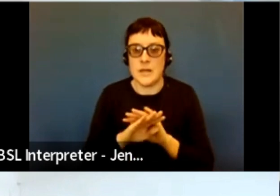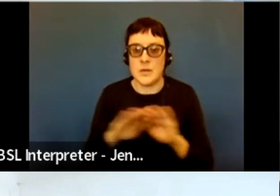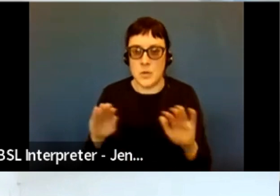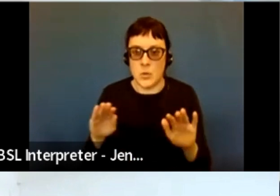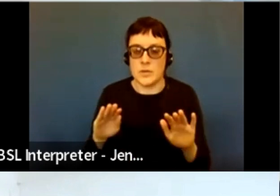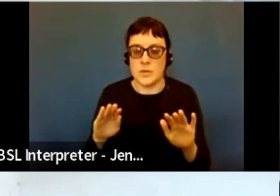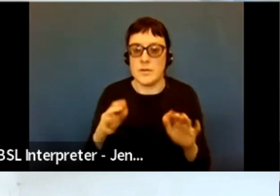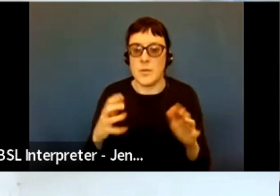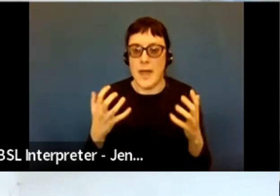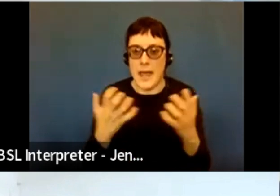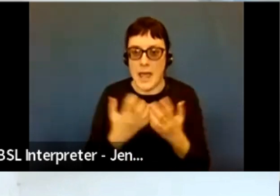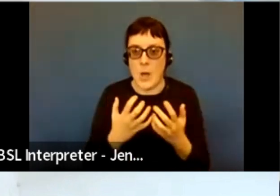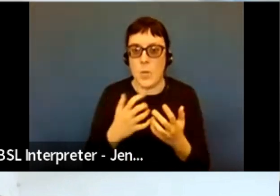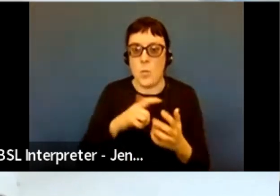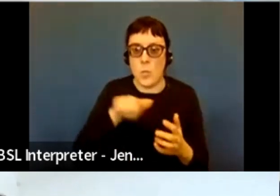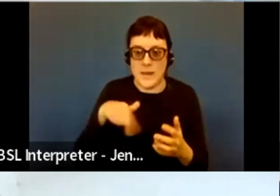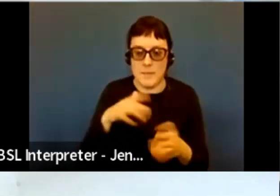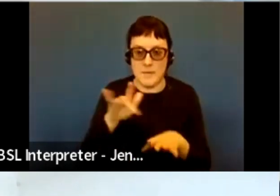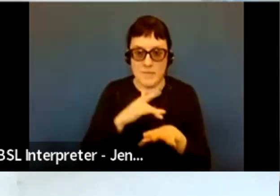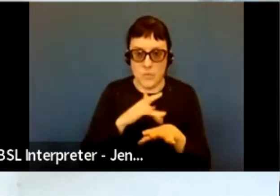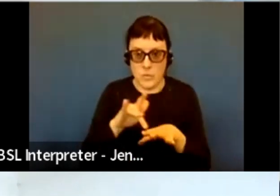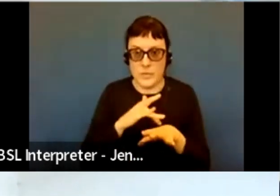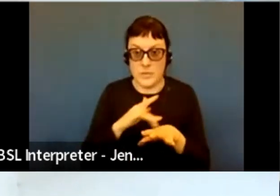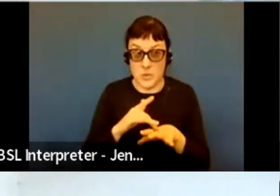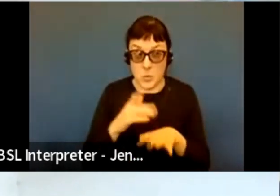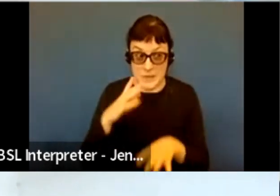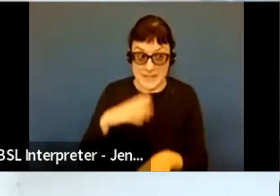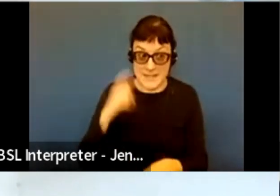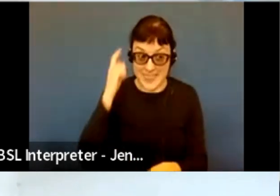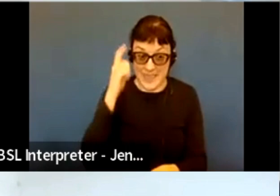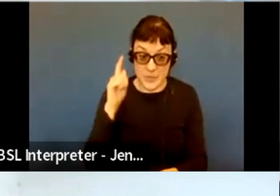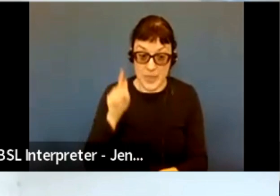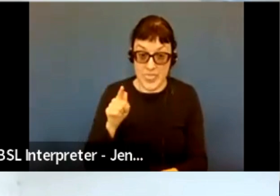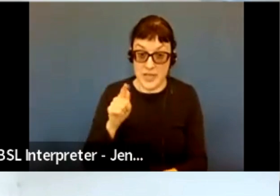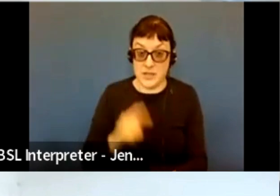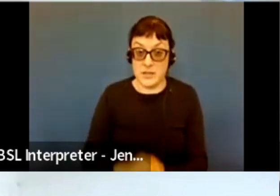How we perform that, basically, and do we need to think about that, or is that?